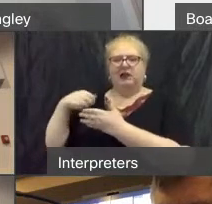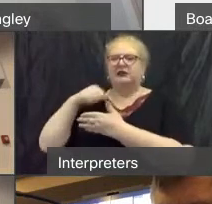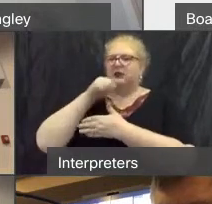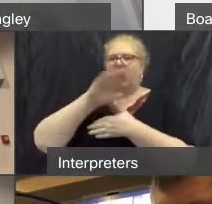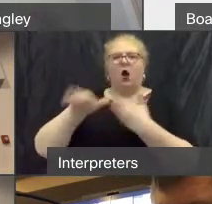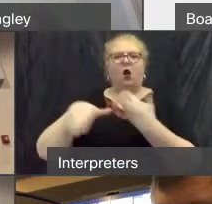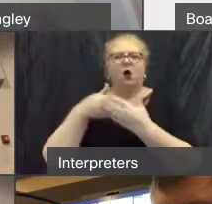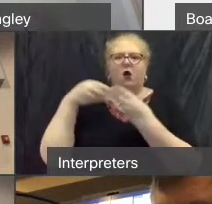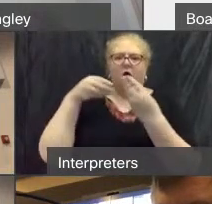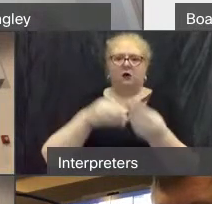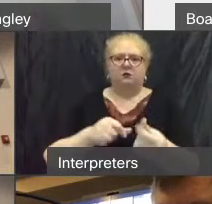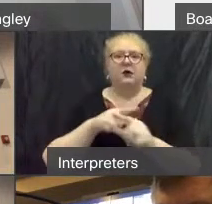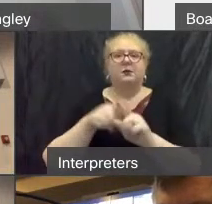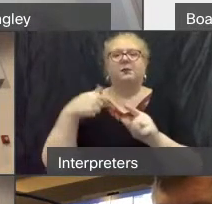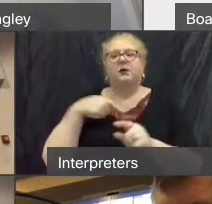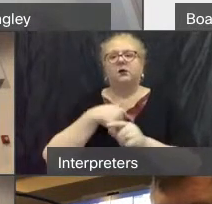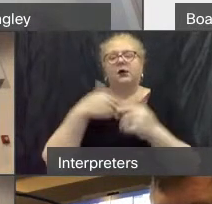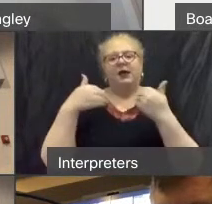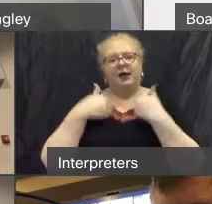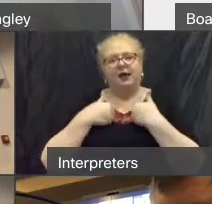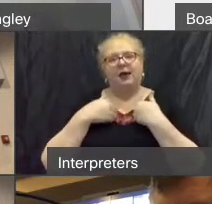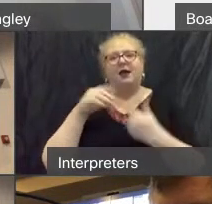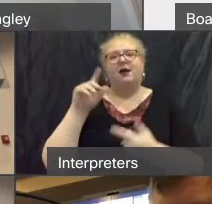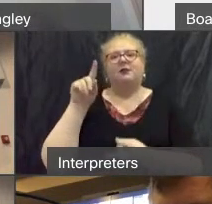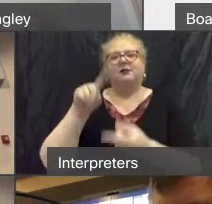to have all of our commitments and